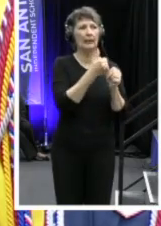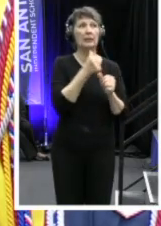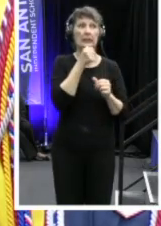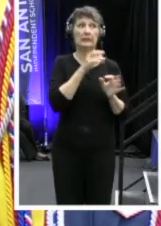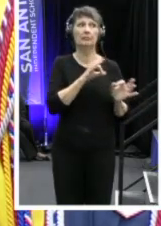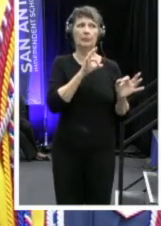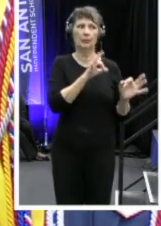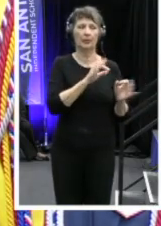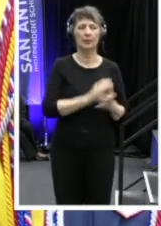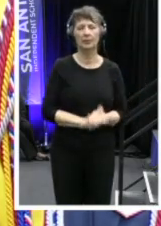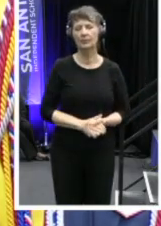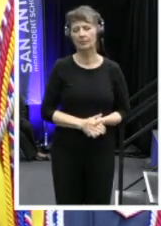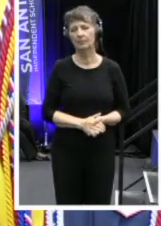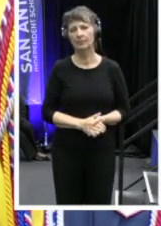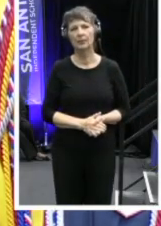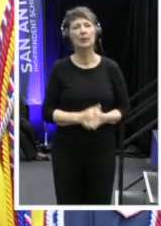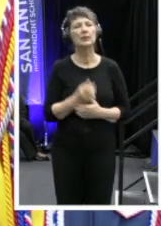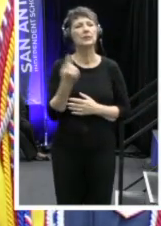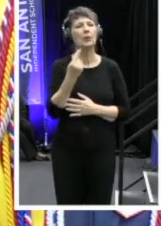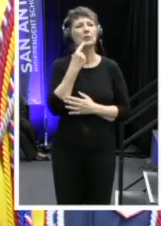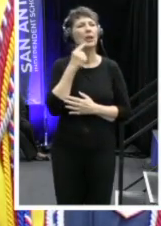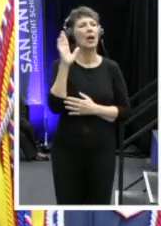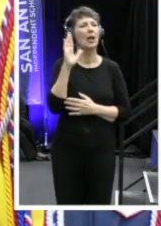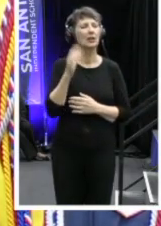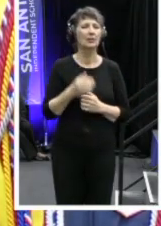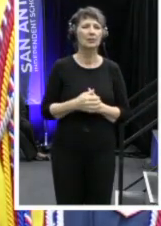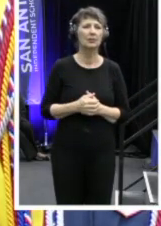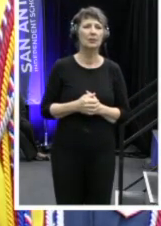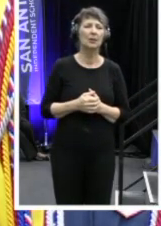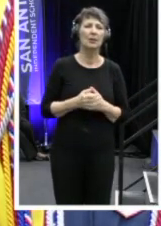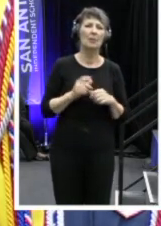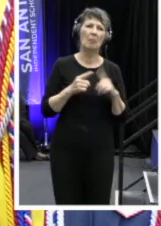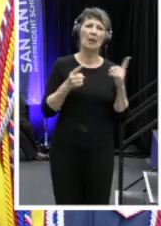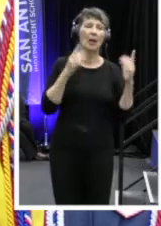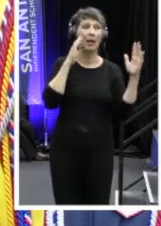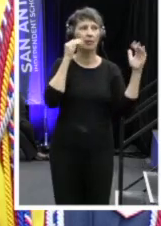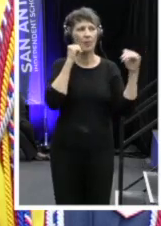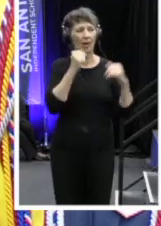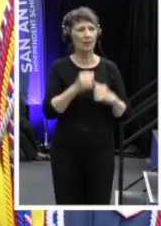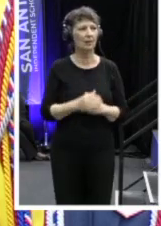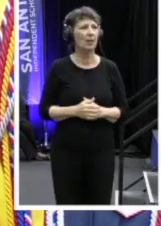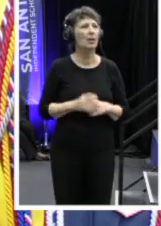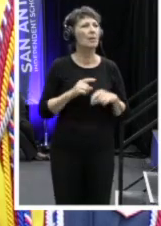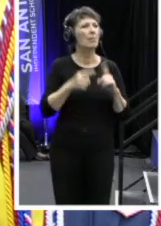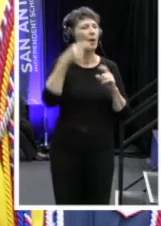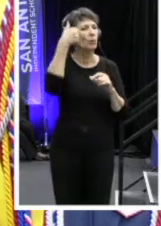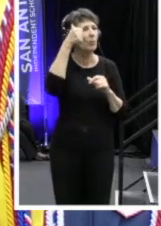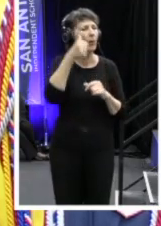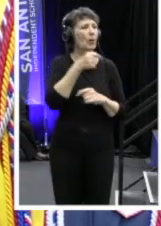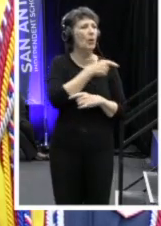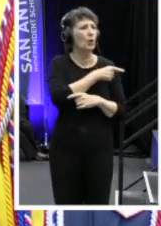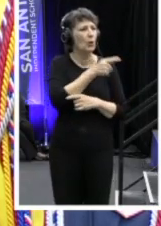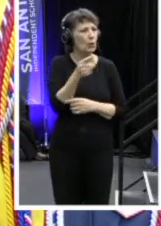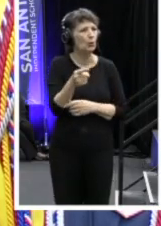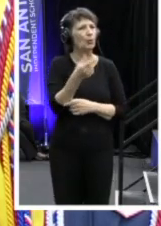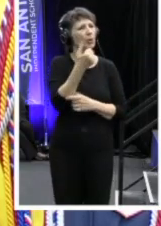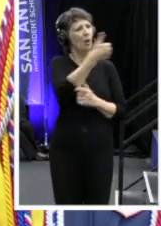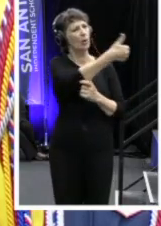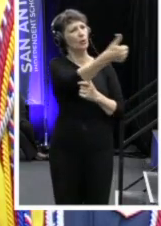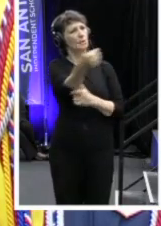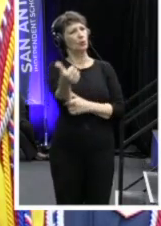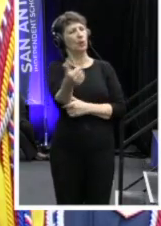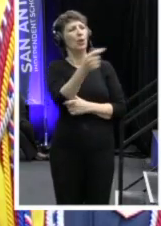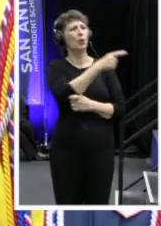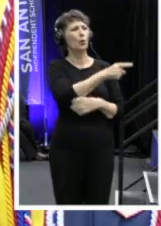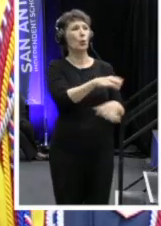imperfect. Unless someone hears AI, but I hope not. But remember, you are who you are, and you